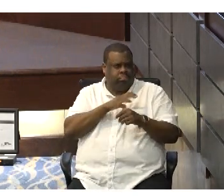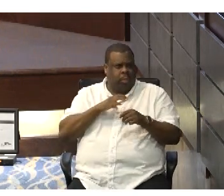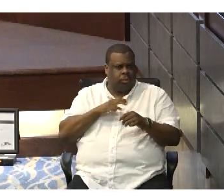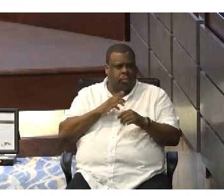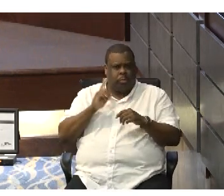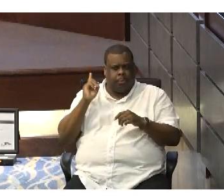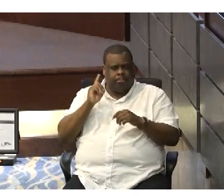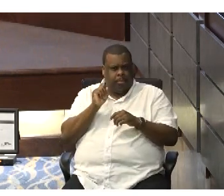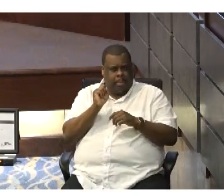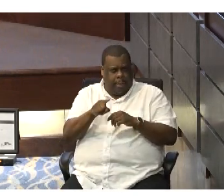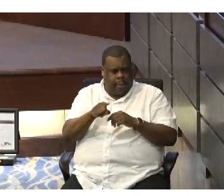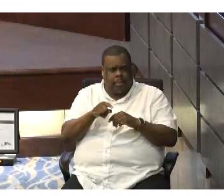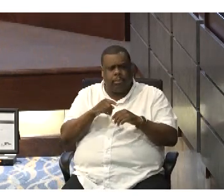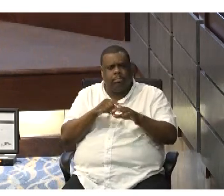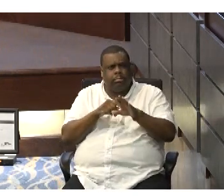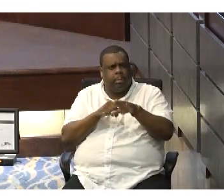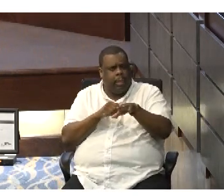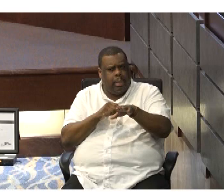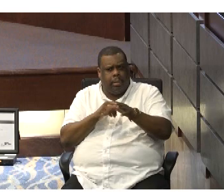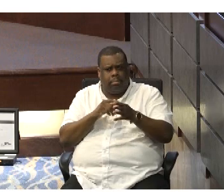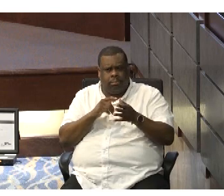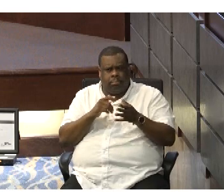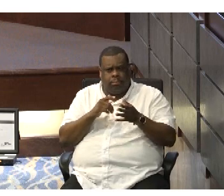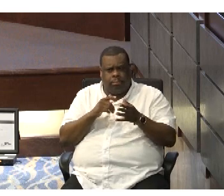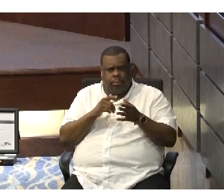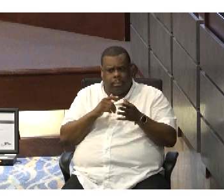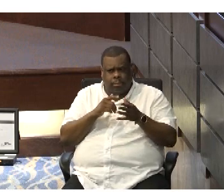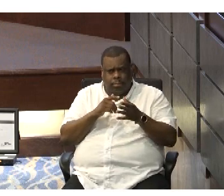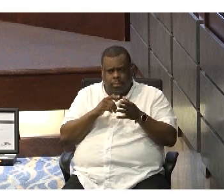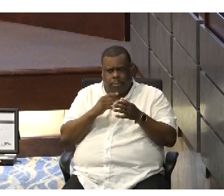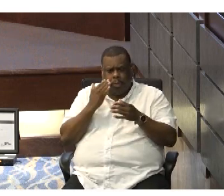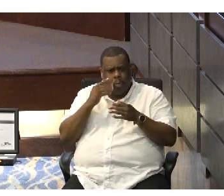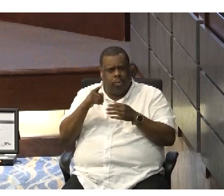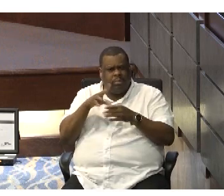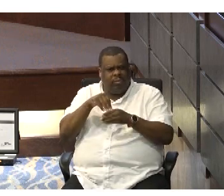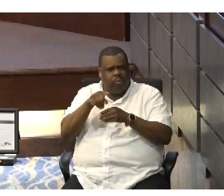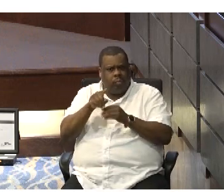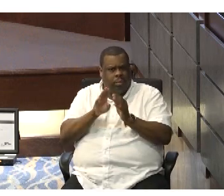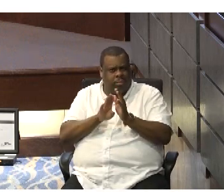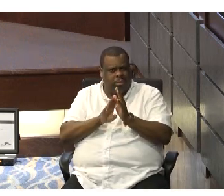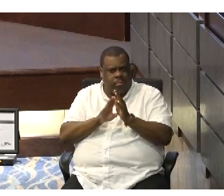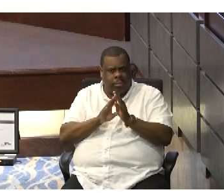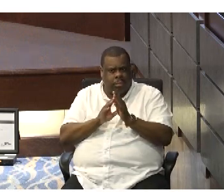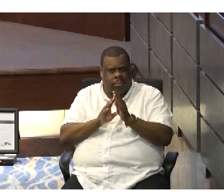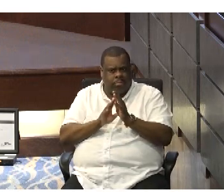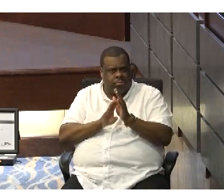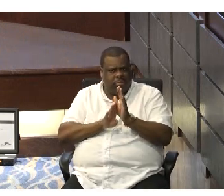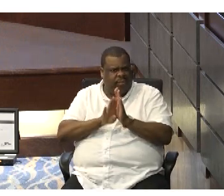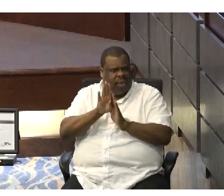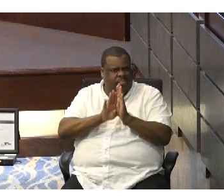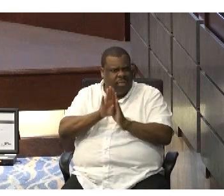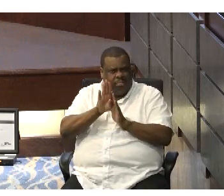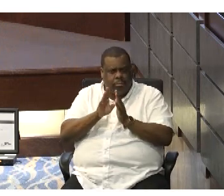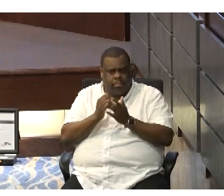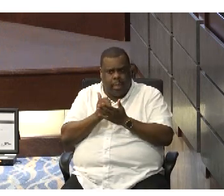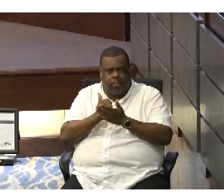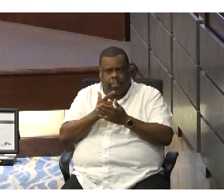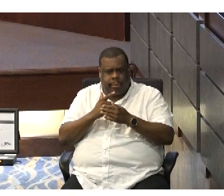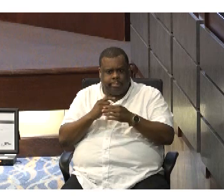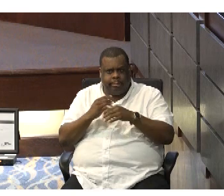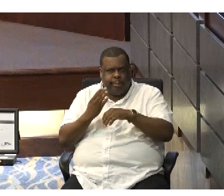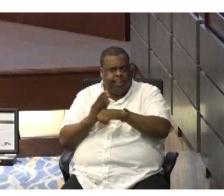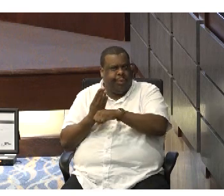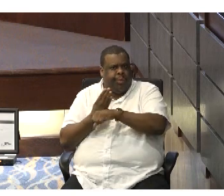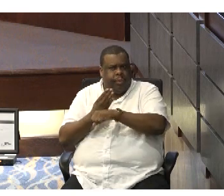development, I guess I've been part of developments that don't have sidewalks, and it's not like people didn't buy them, there's